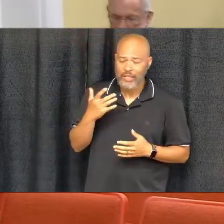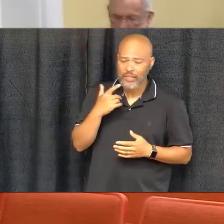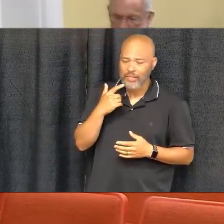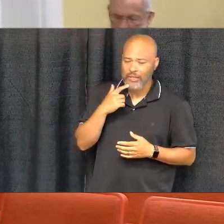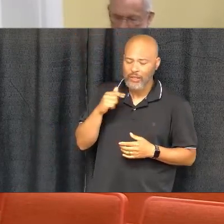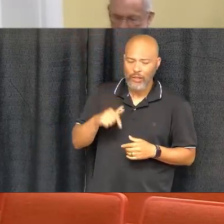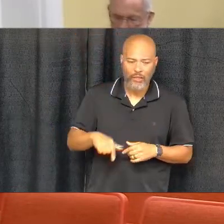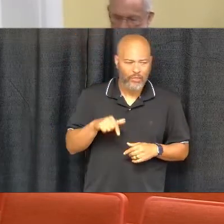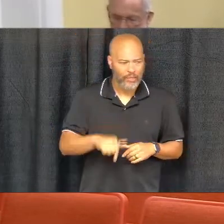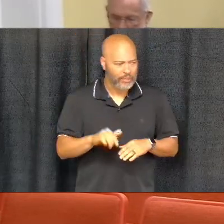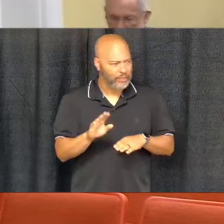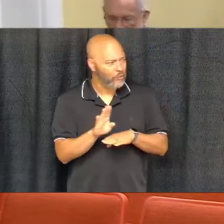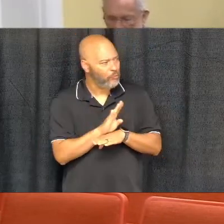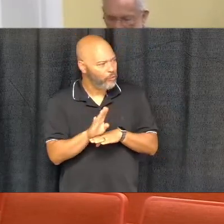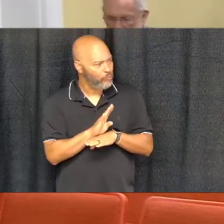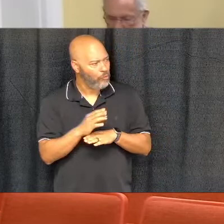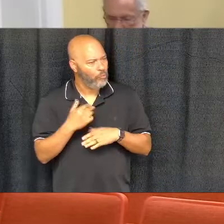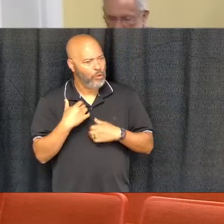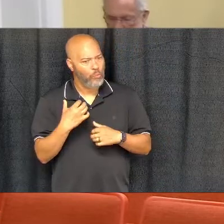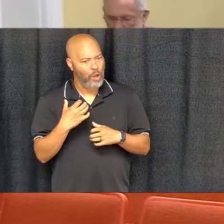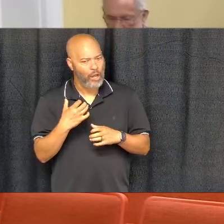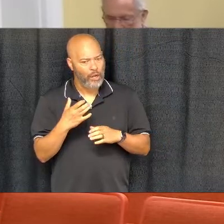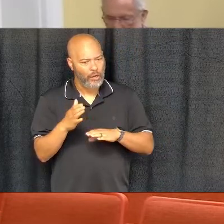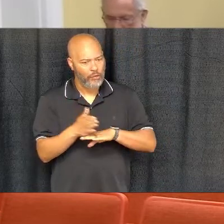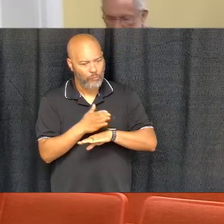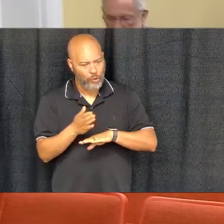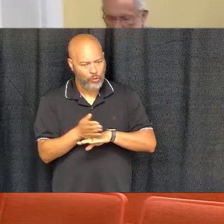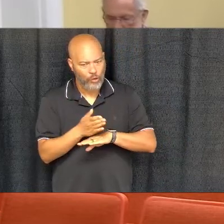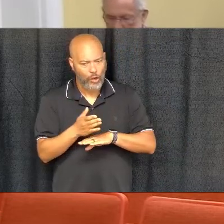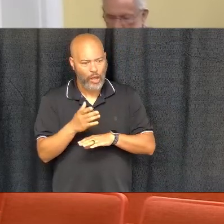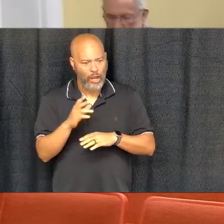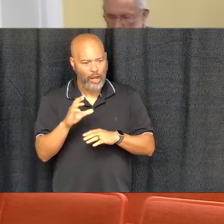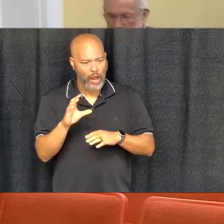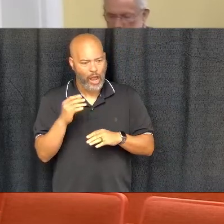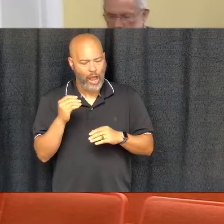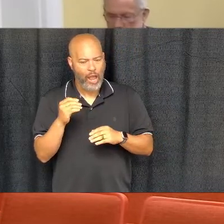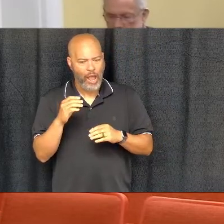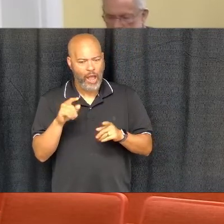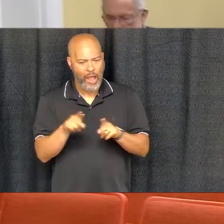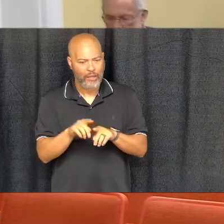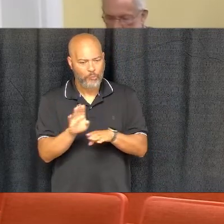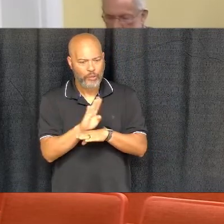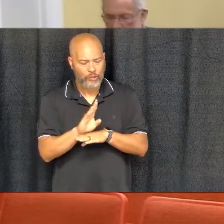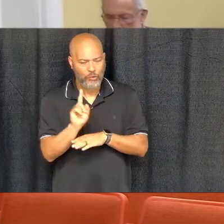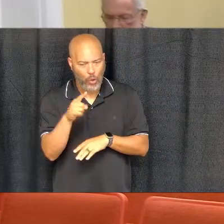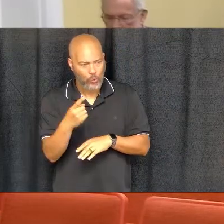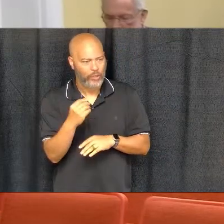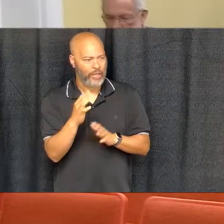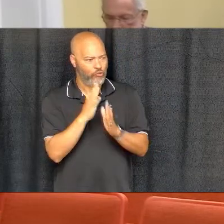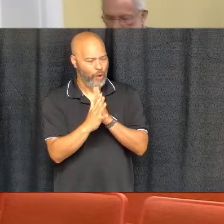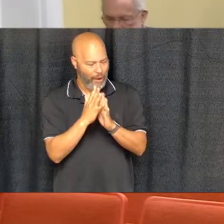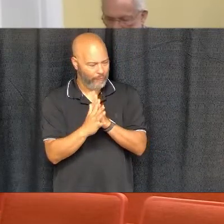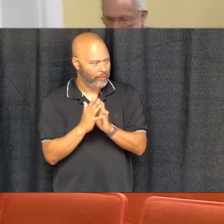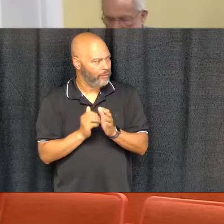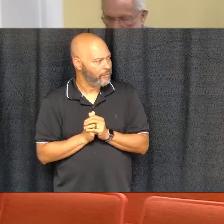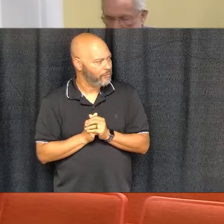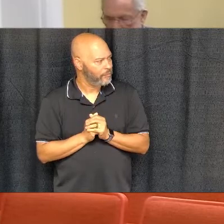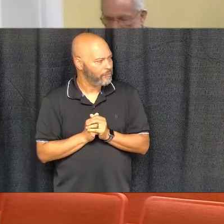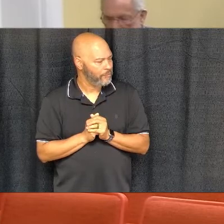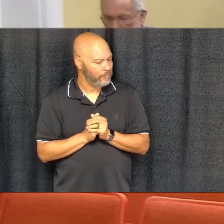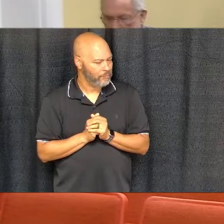this is commercial, we want it developed as commercial only, and then the 2 was the traffic. And traffic.